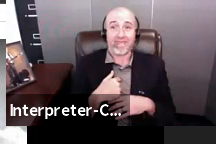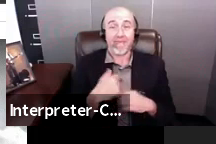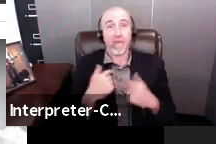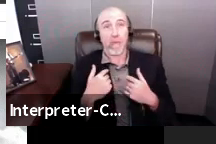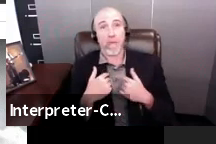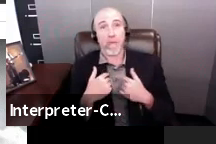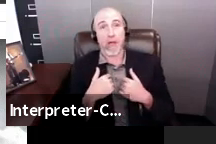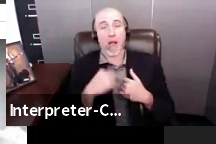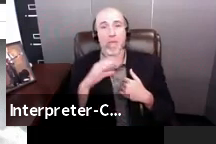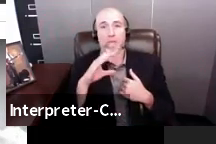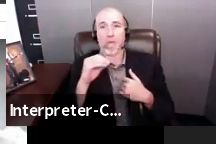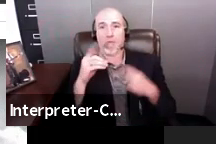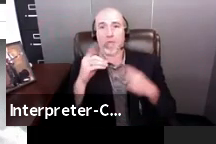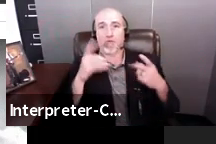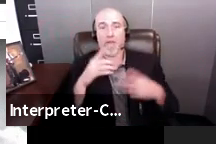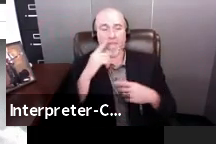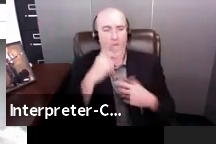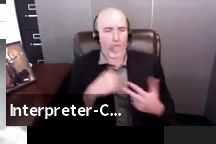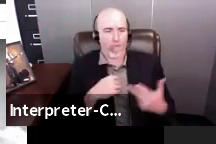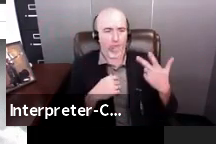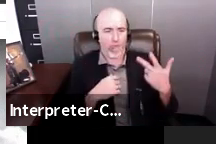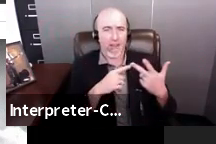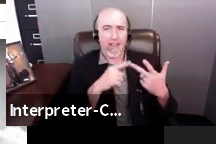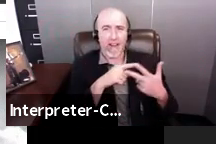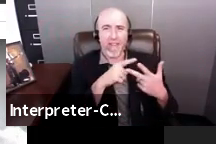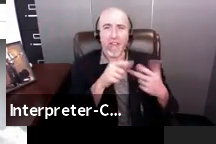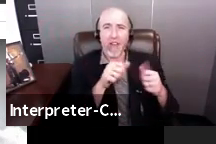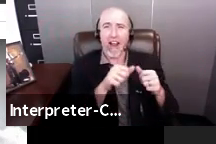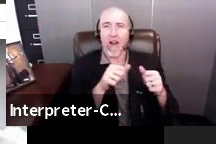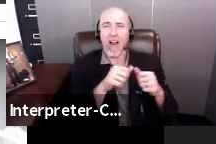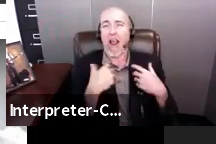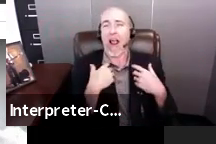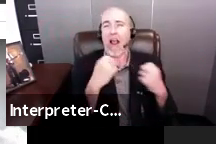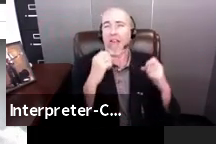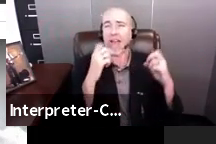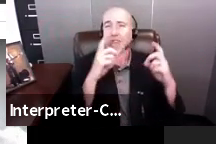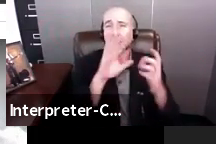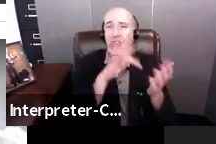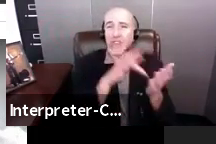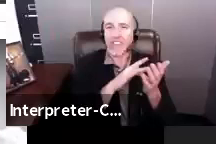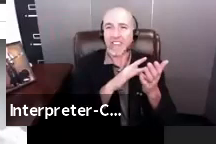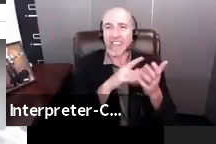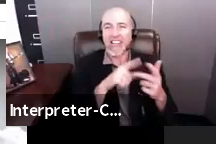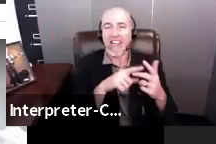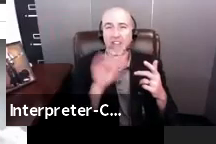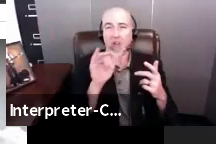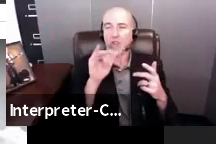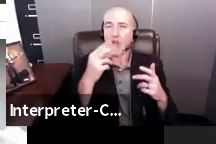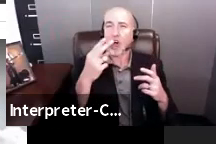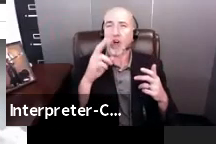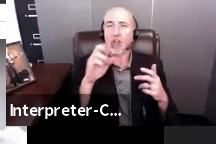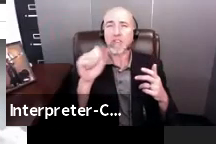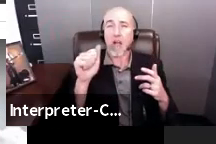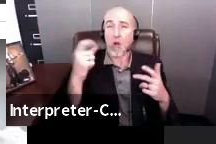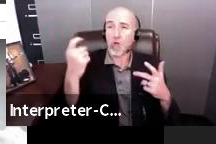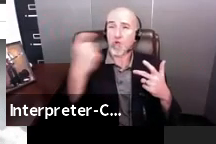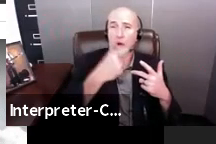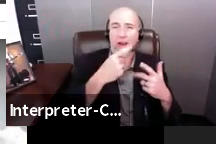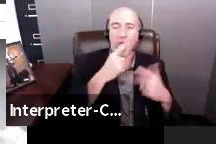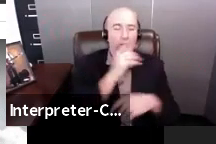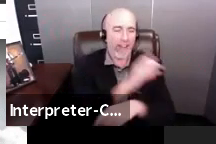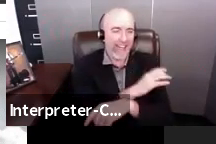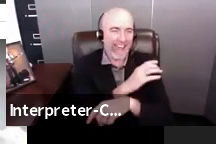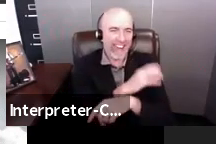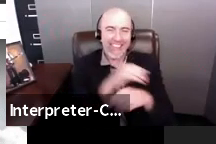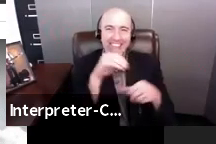I'm co-director of three of the area health education centers, which is off of a HRSA grant, which are basically clinics down